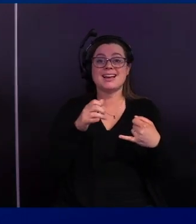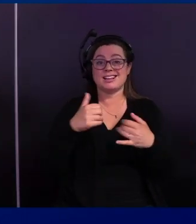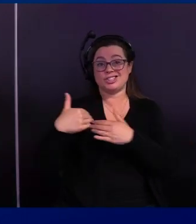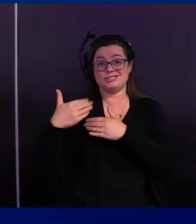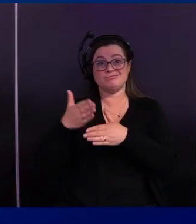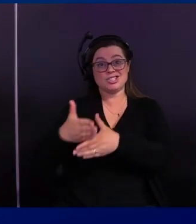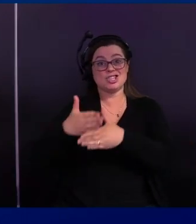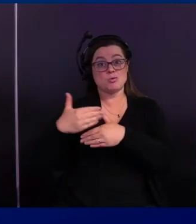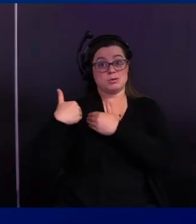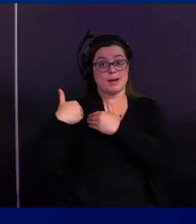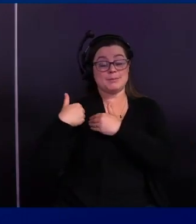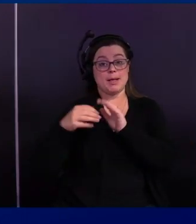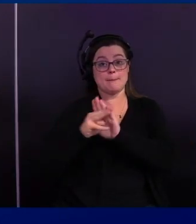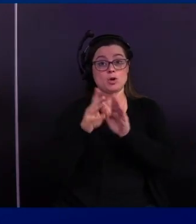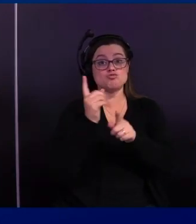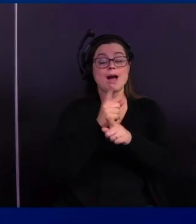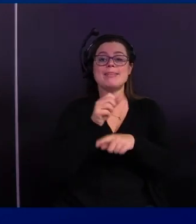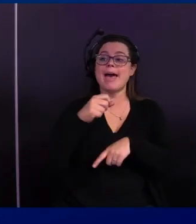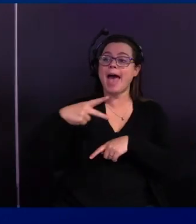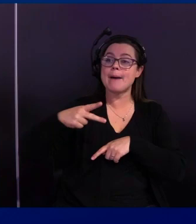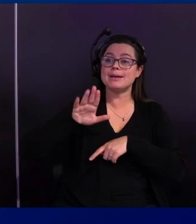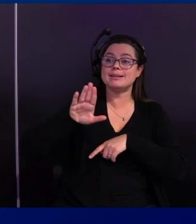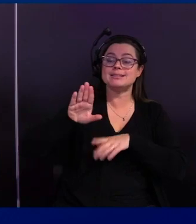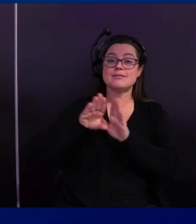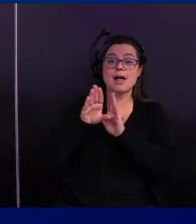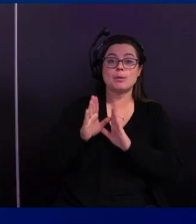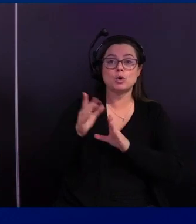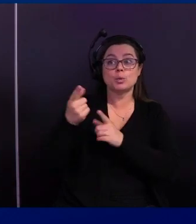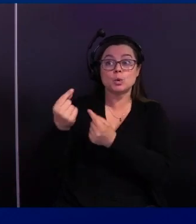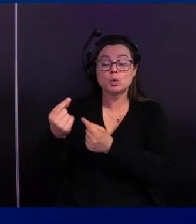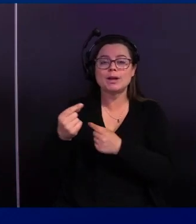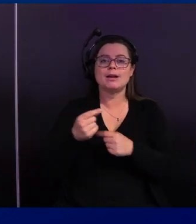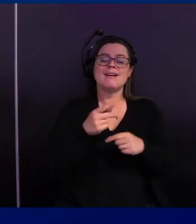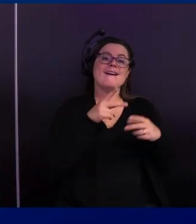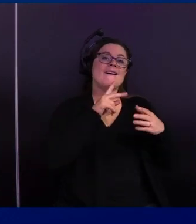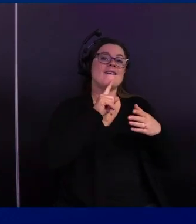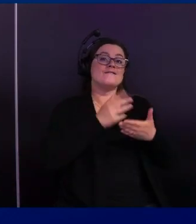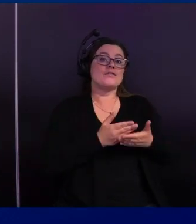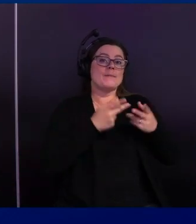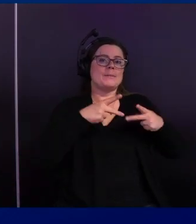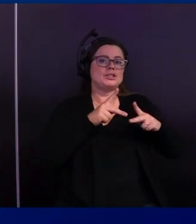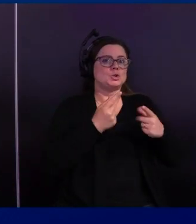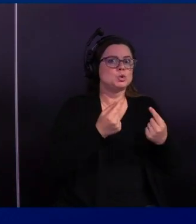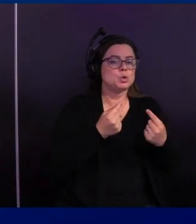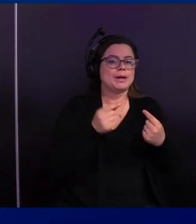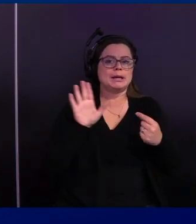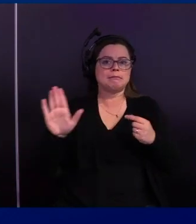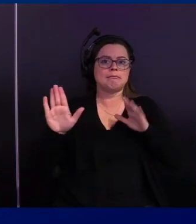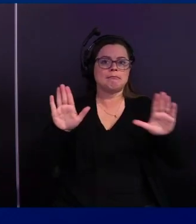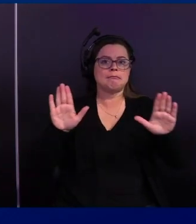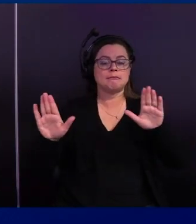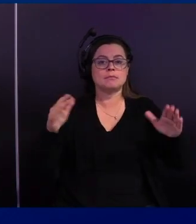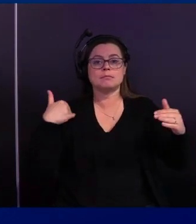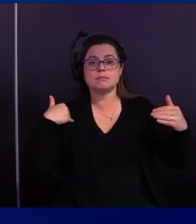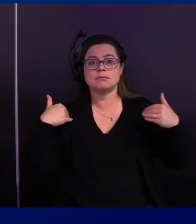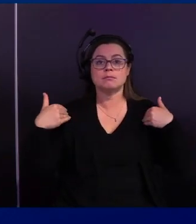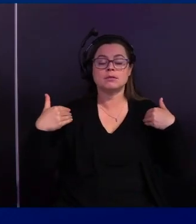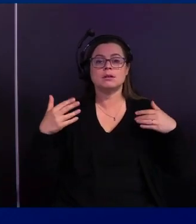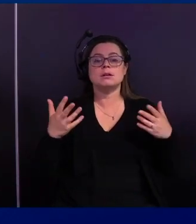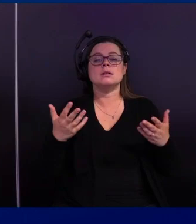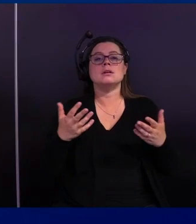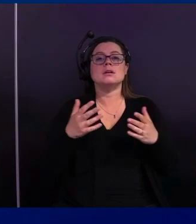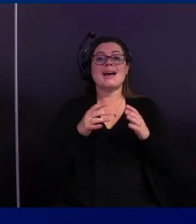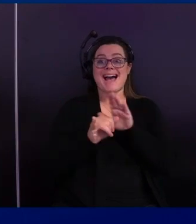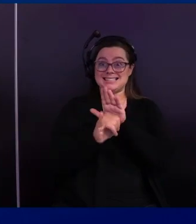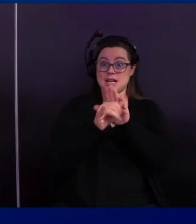model about what is the application developer doing, what is verified permissions doing, and what is it that the